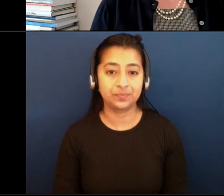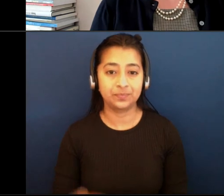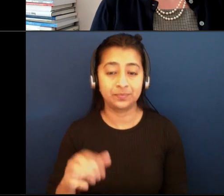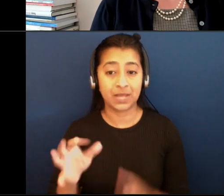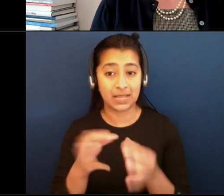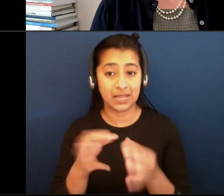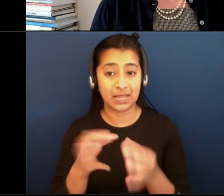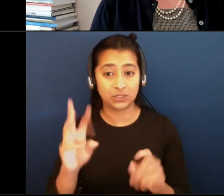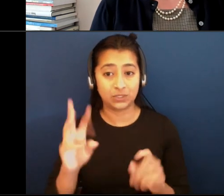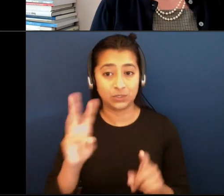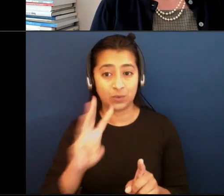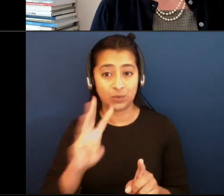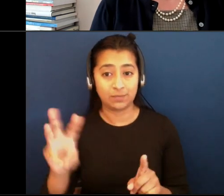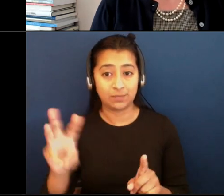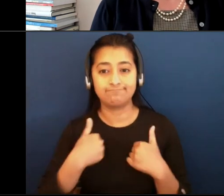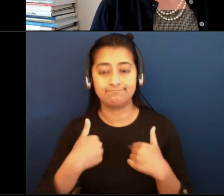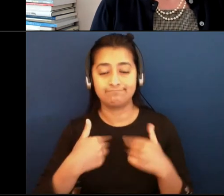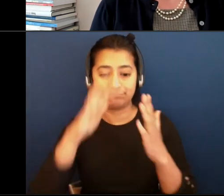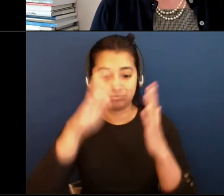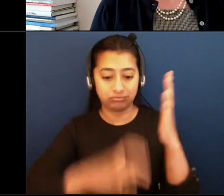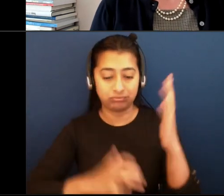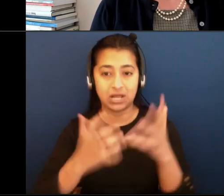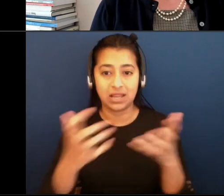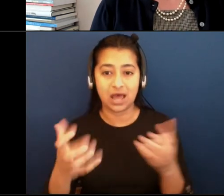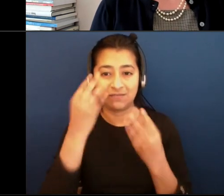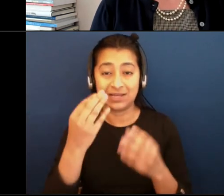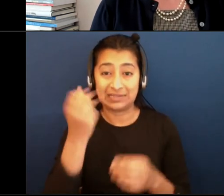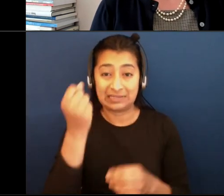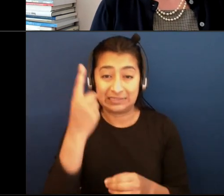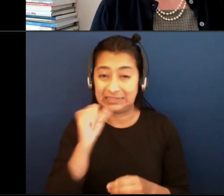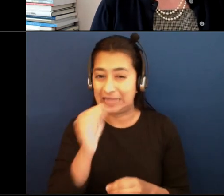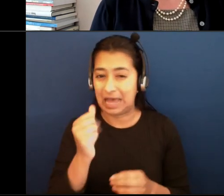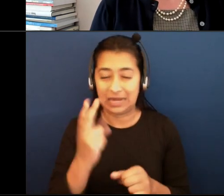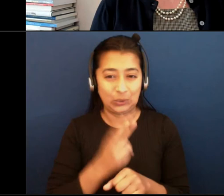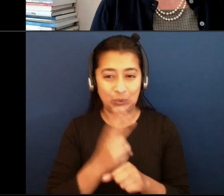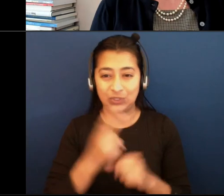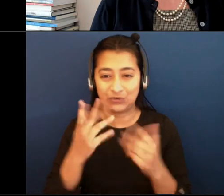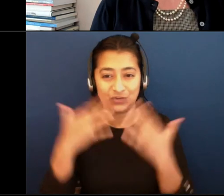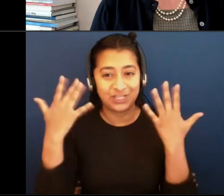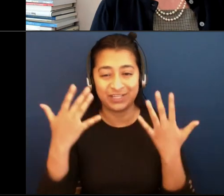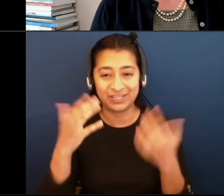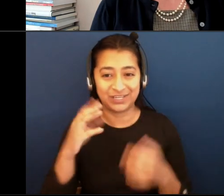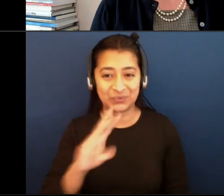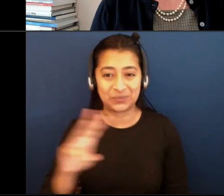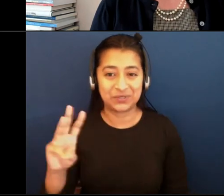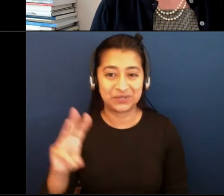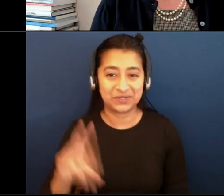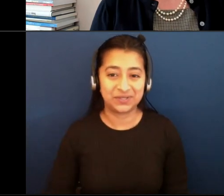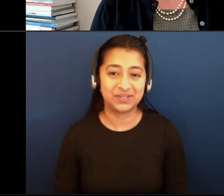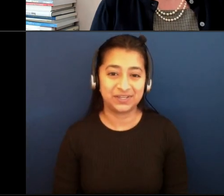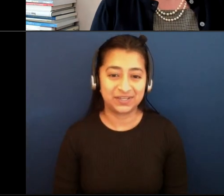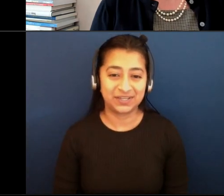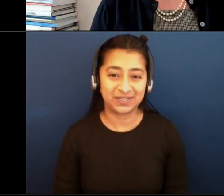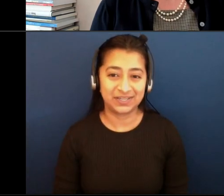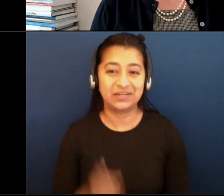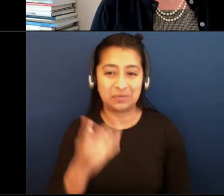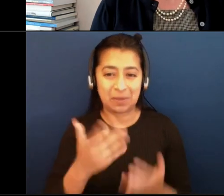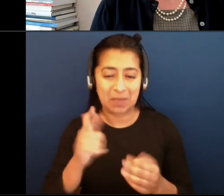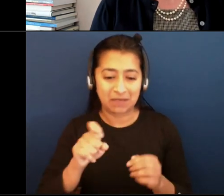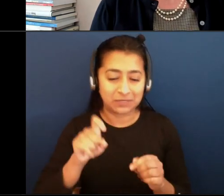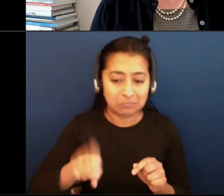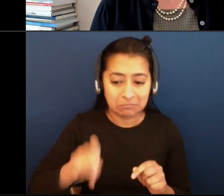of information. It is not the most user-friendly website, so you know, you might have to dig around a